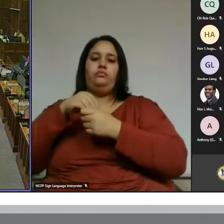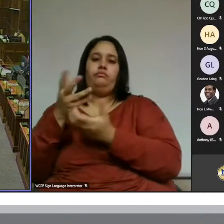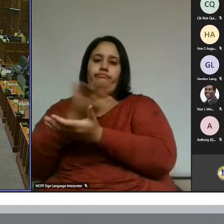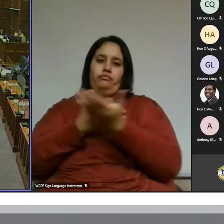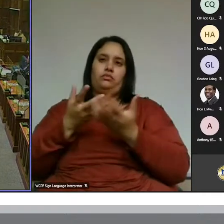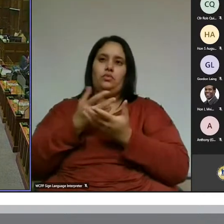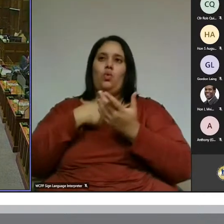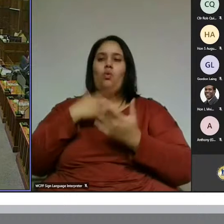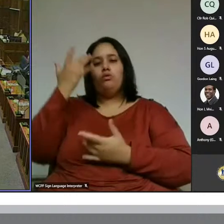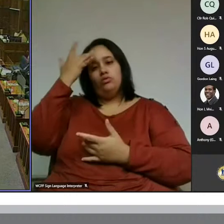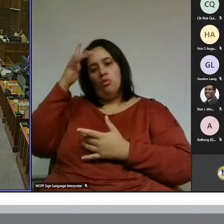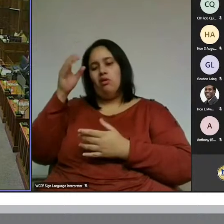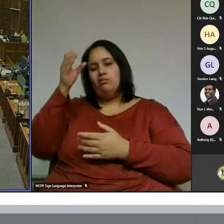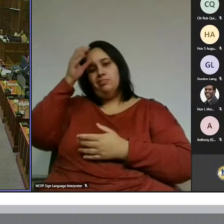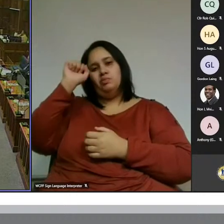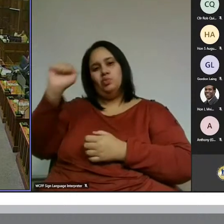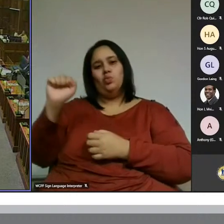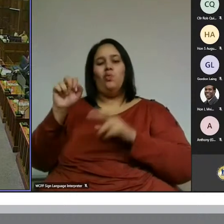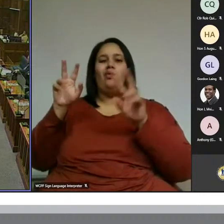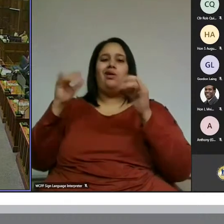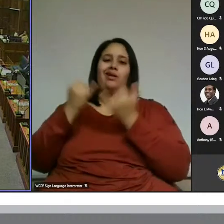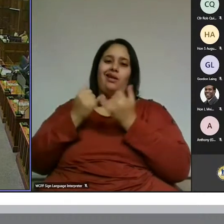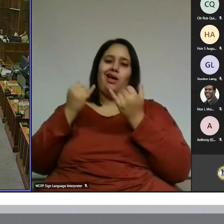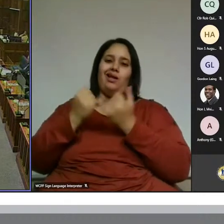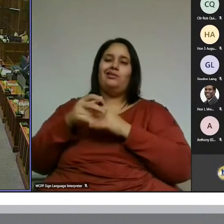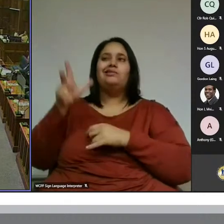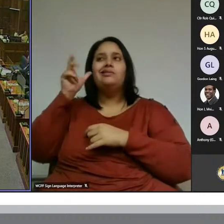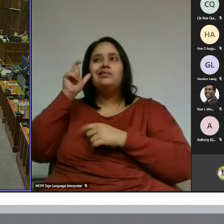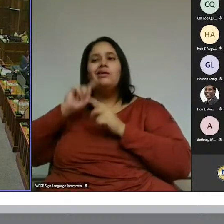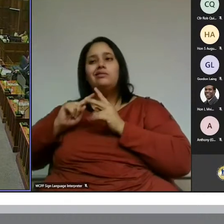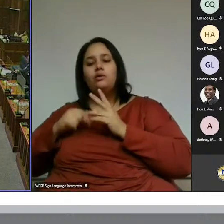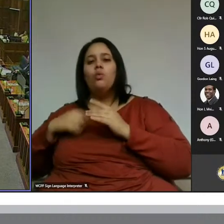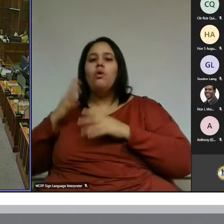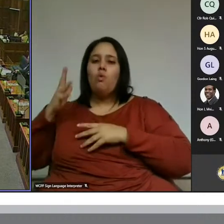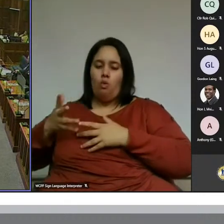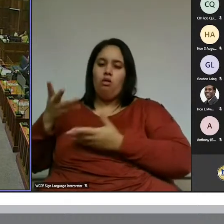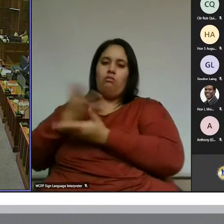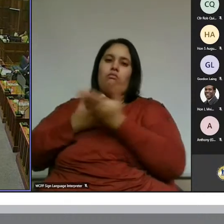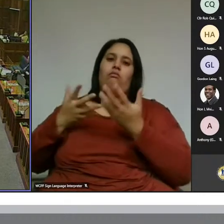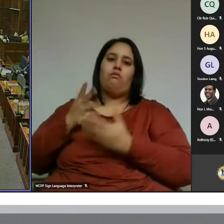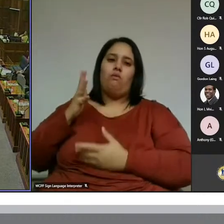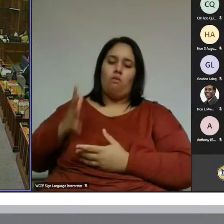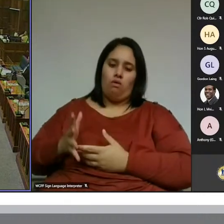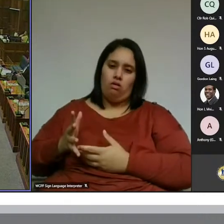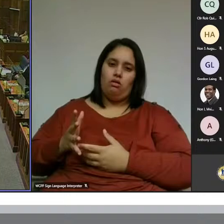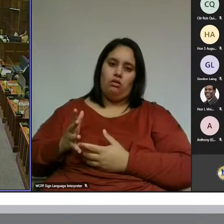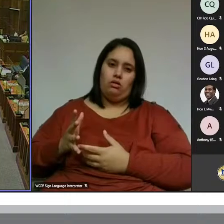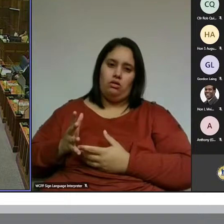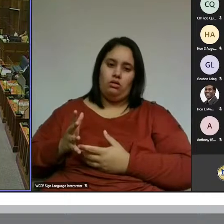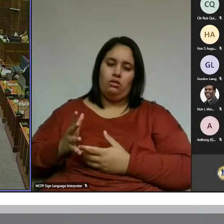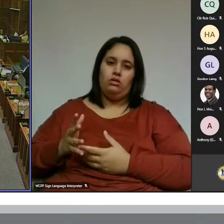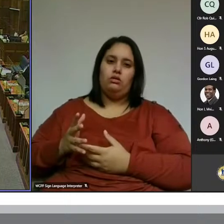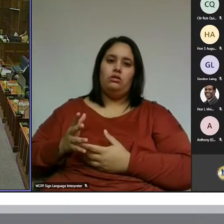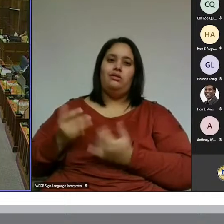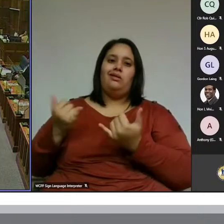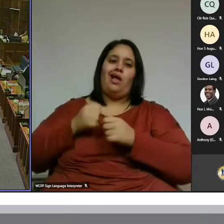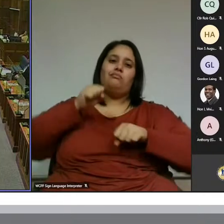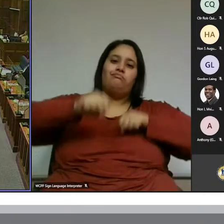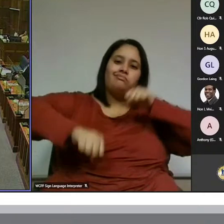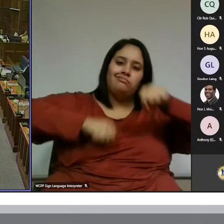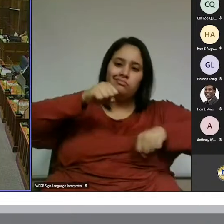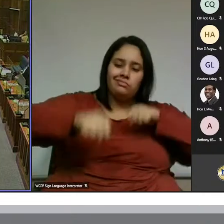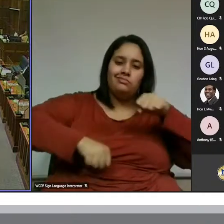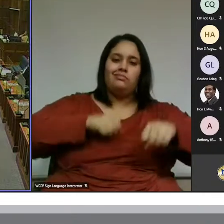the Internet of Things and so on, that we will not be addressing these things intelligently. Cycleways